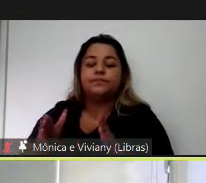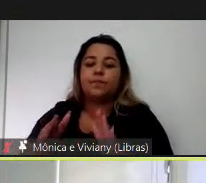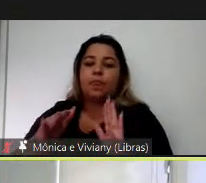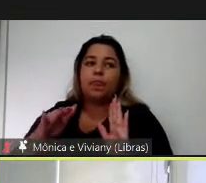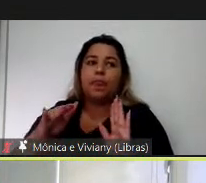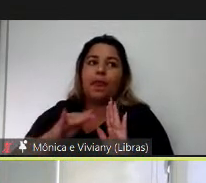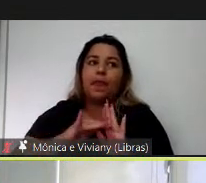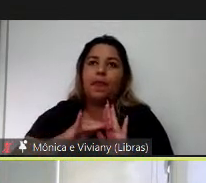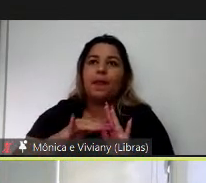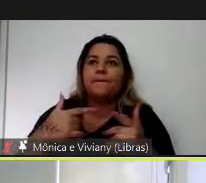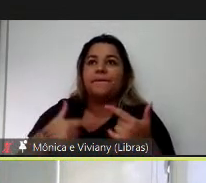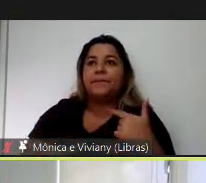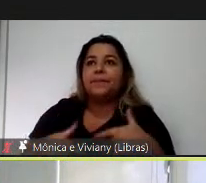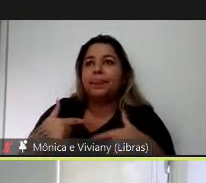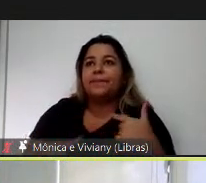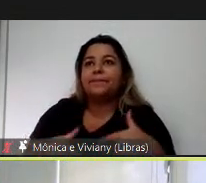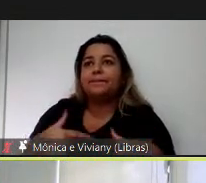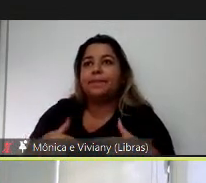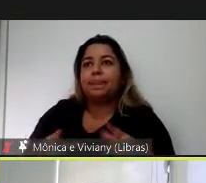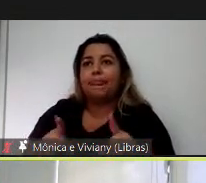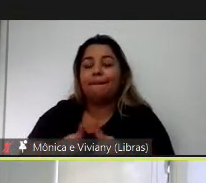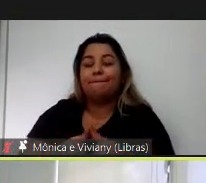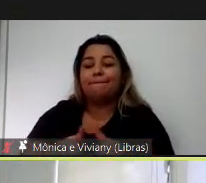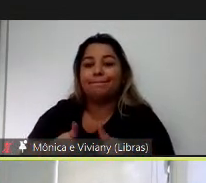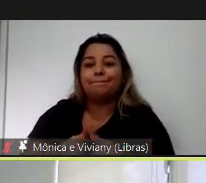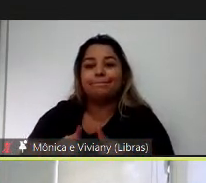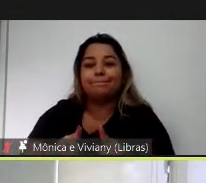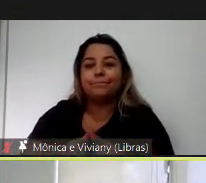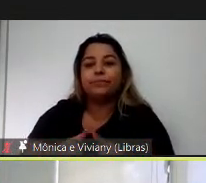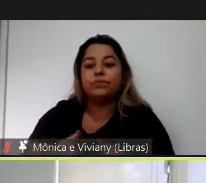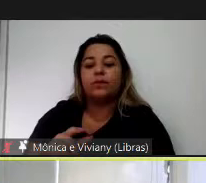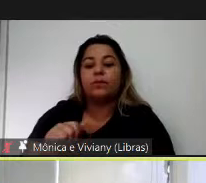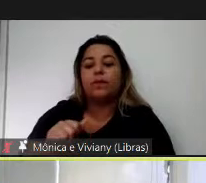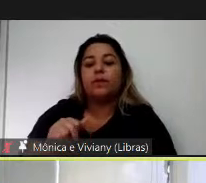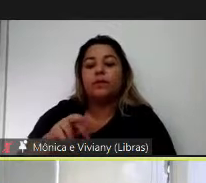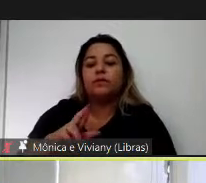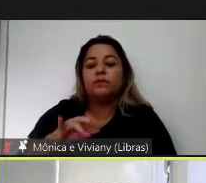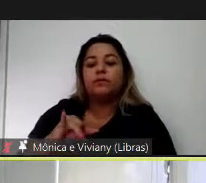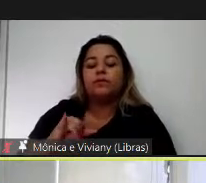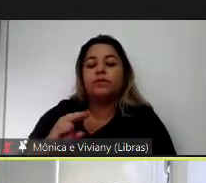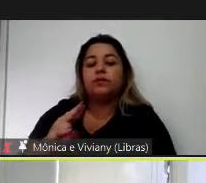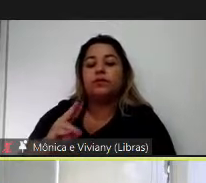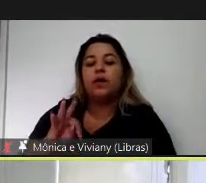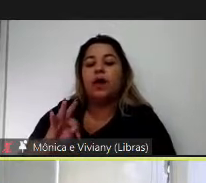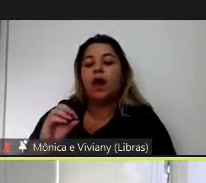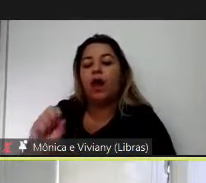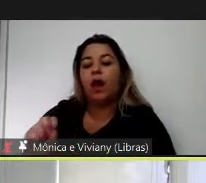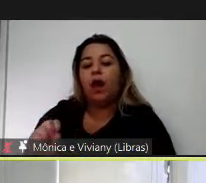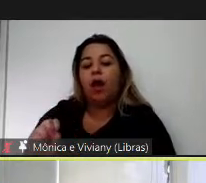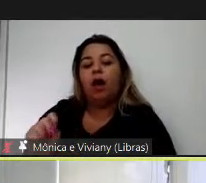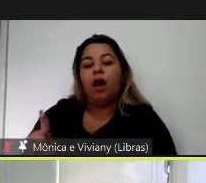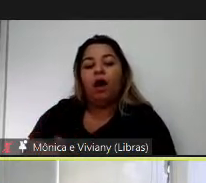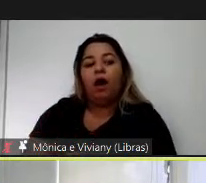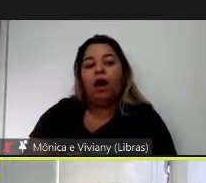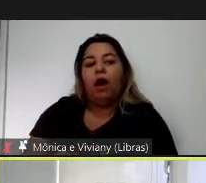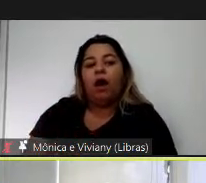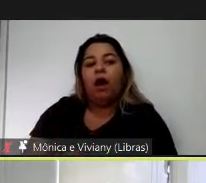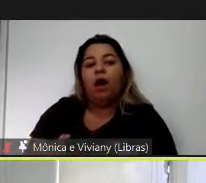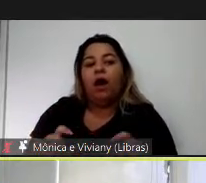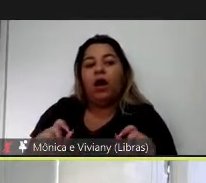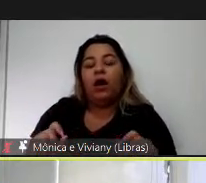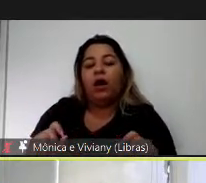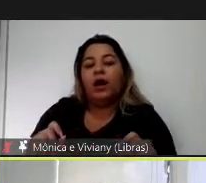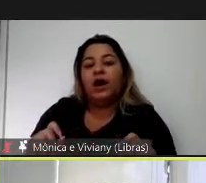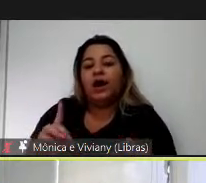attributes of primary attention, which for sure is to assure the